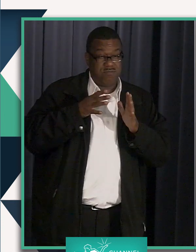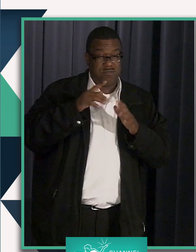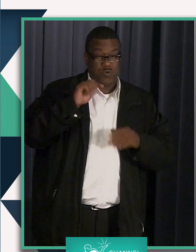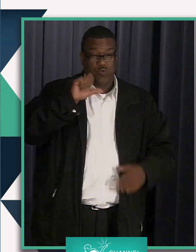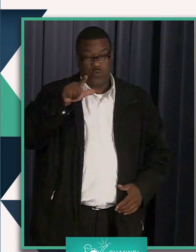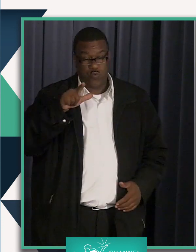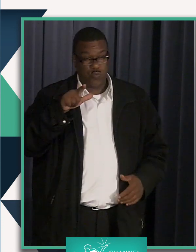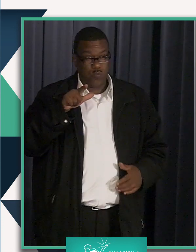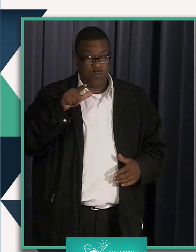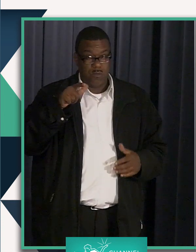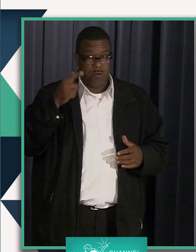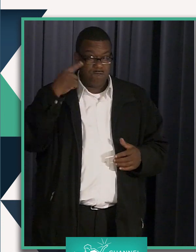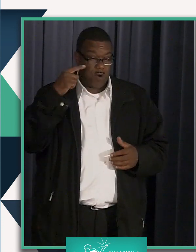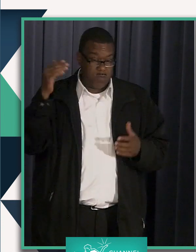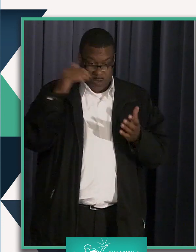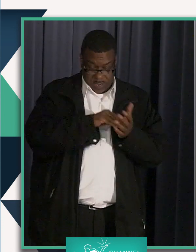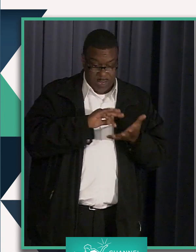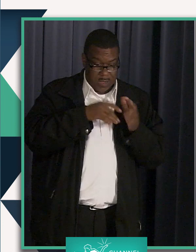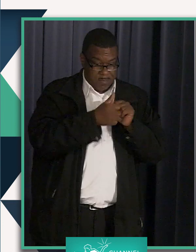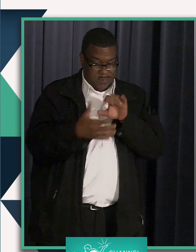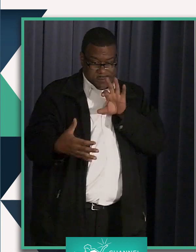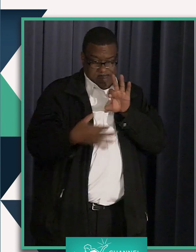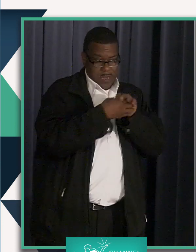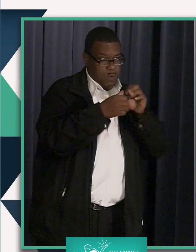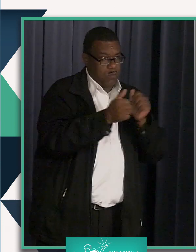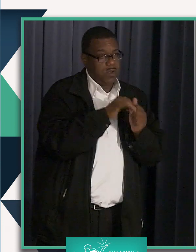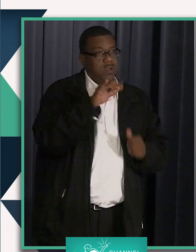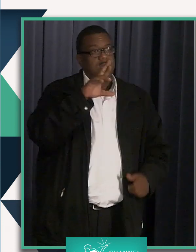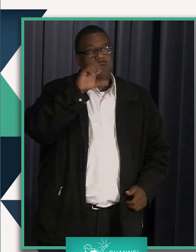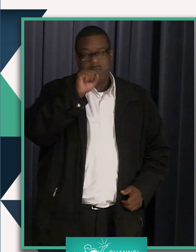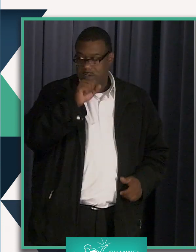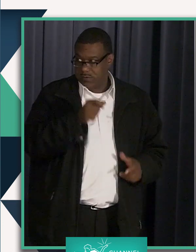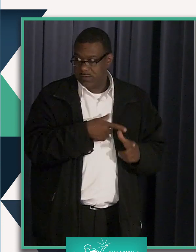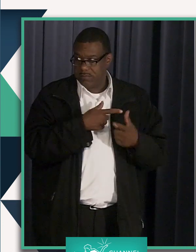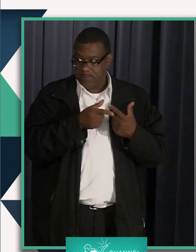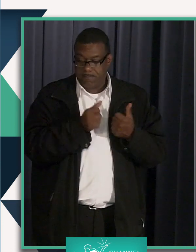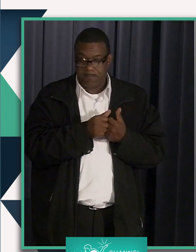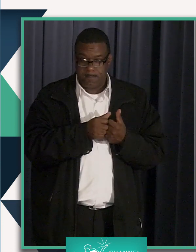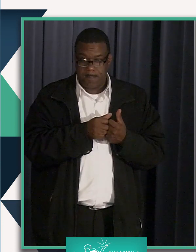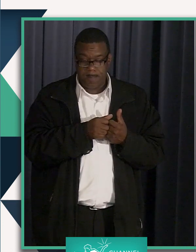again put yourself on the radar with the IRS and give us your